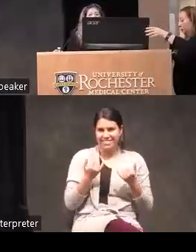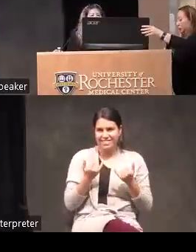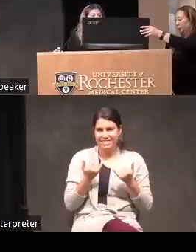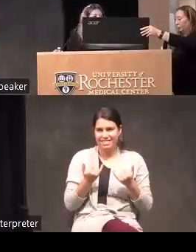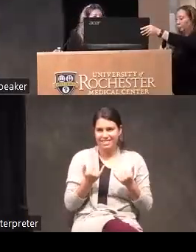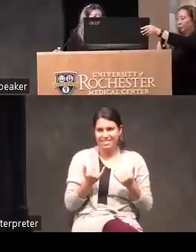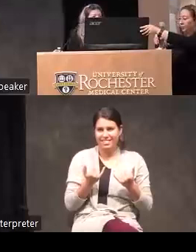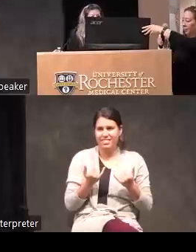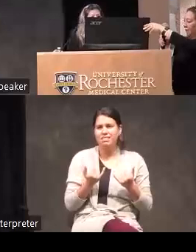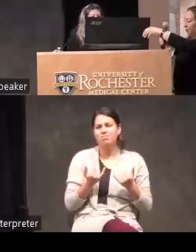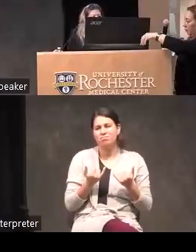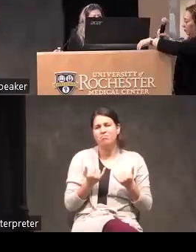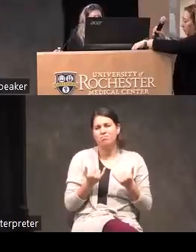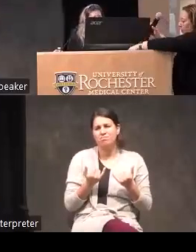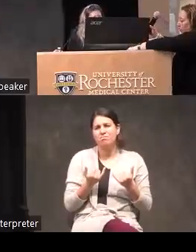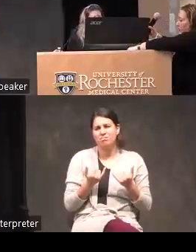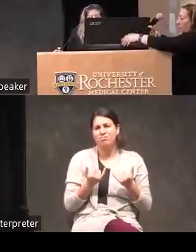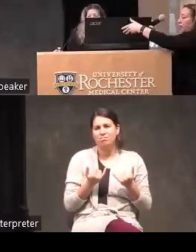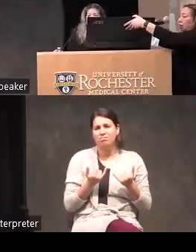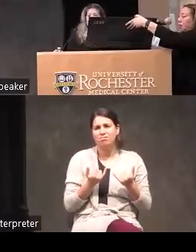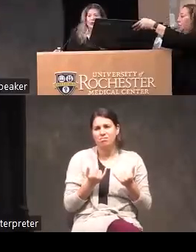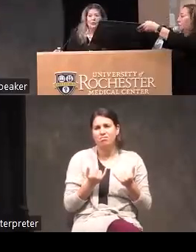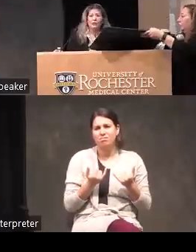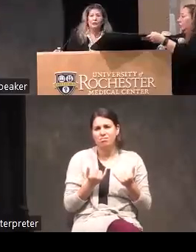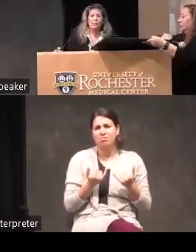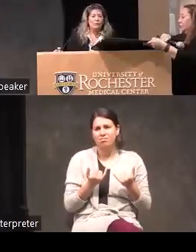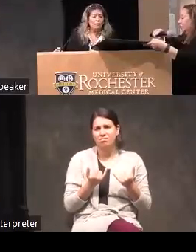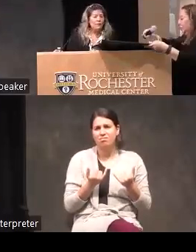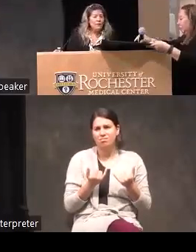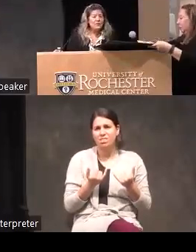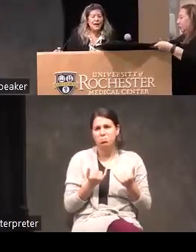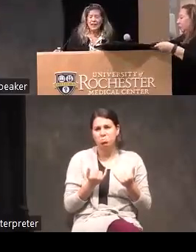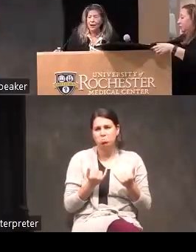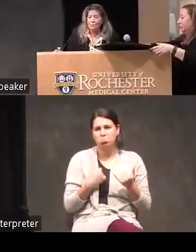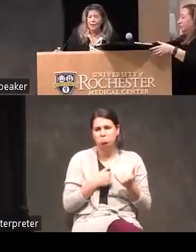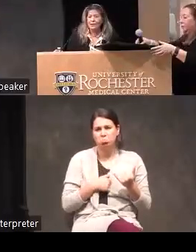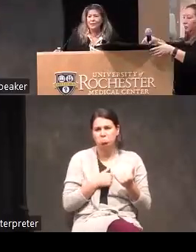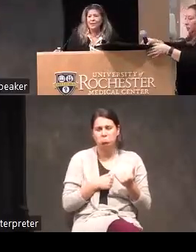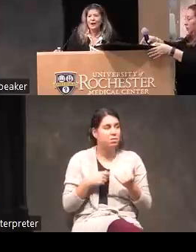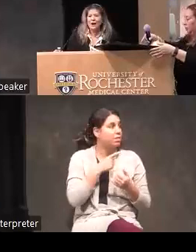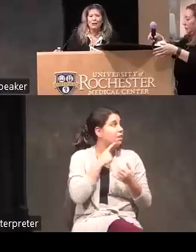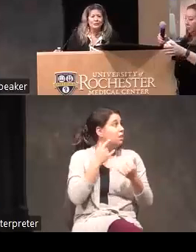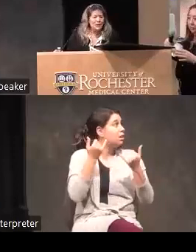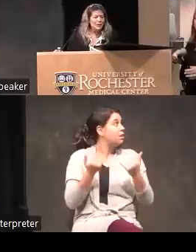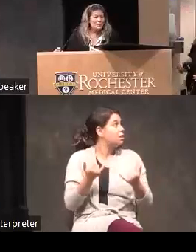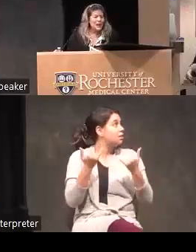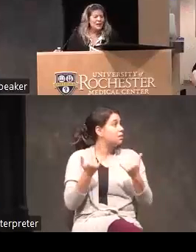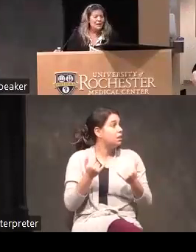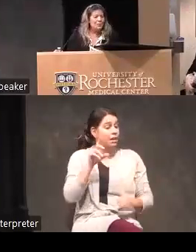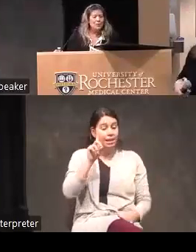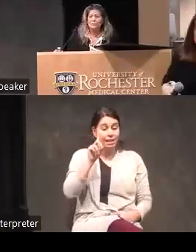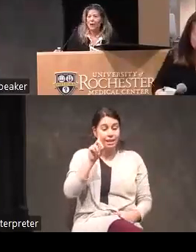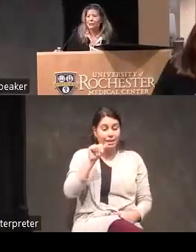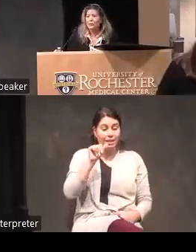is really a special Grand Rounds. You're going to hear today from dynamic Dean